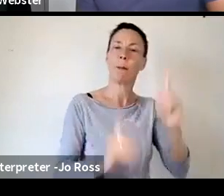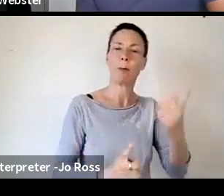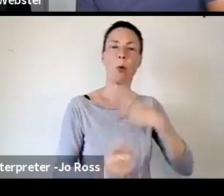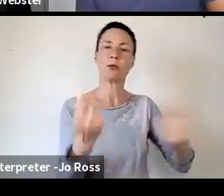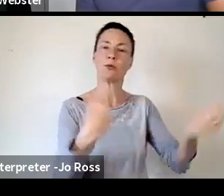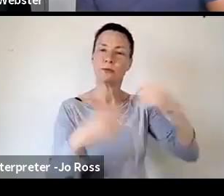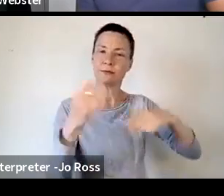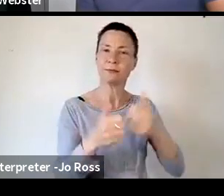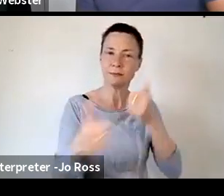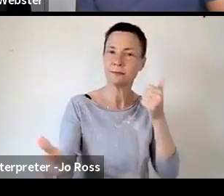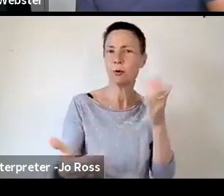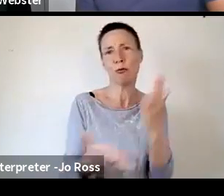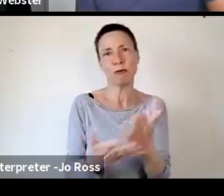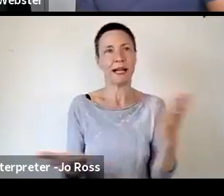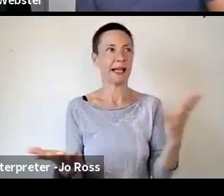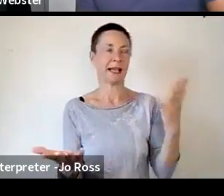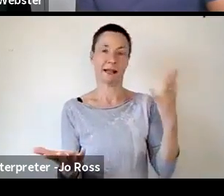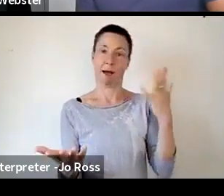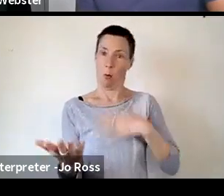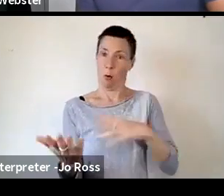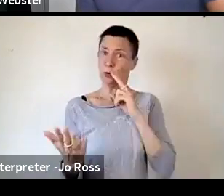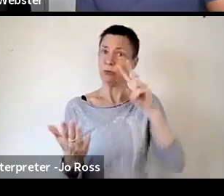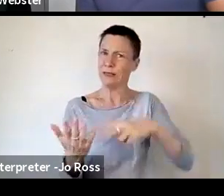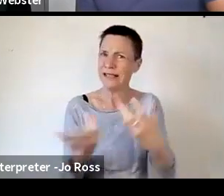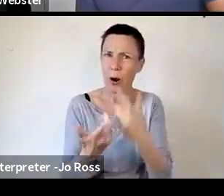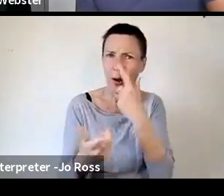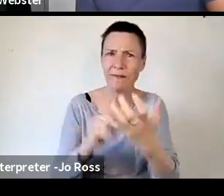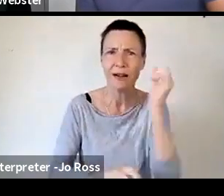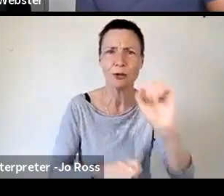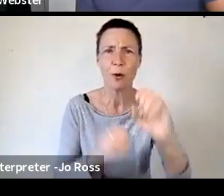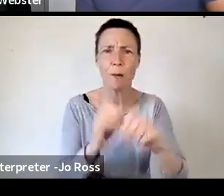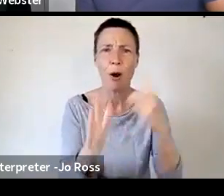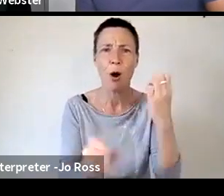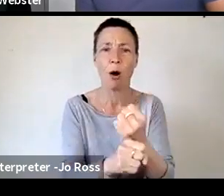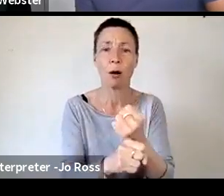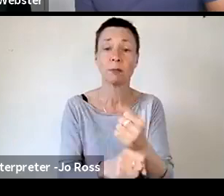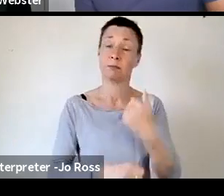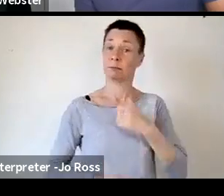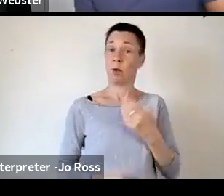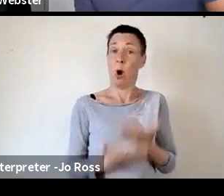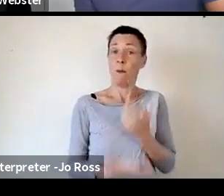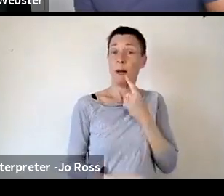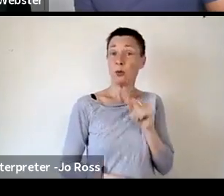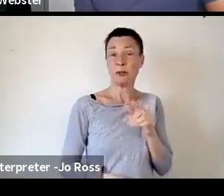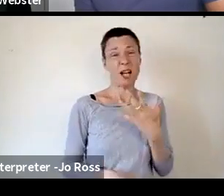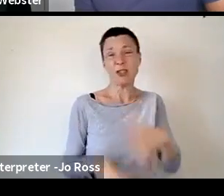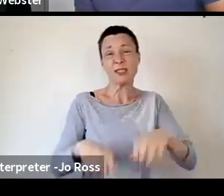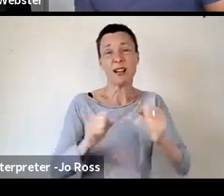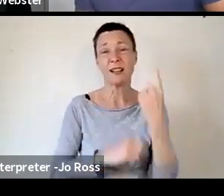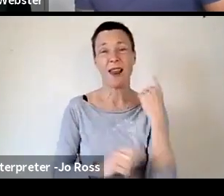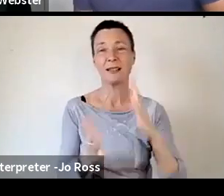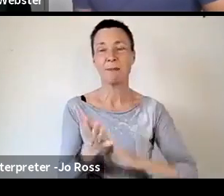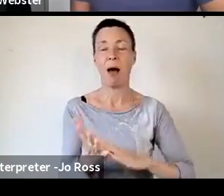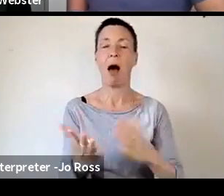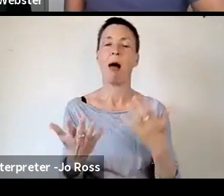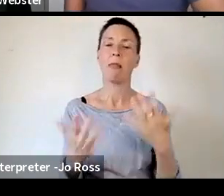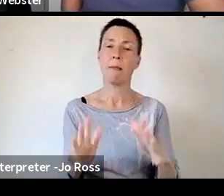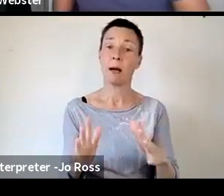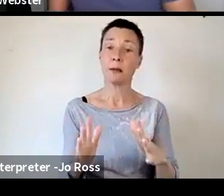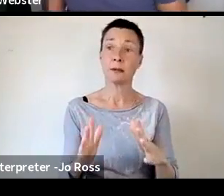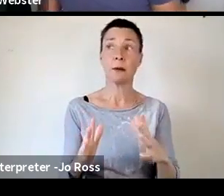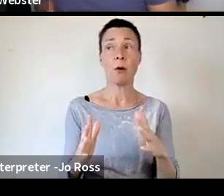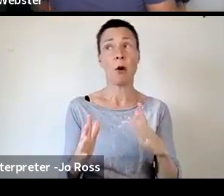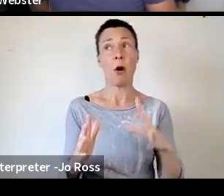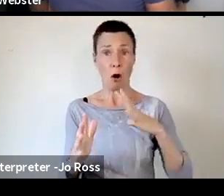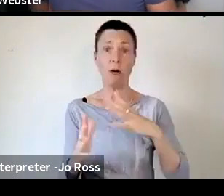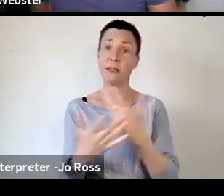industry, which I really want to read. Abby, how do we find that? It's on my Twitter. I only started it like a month ago, but it's got